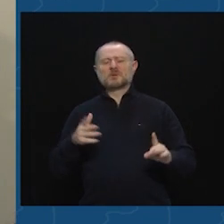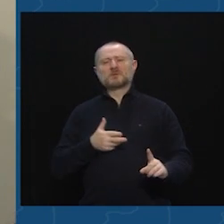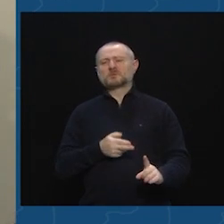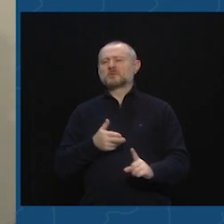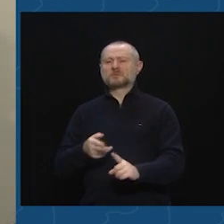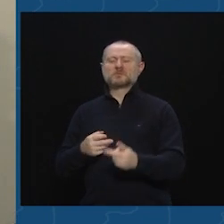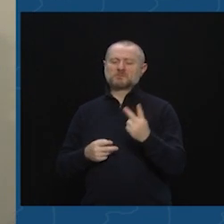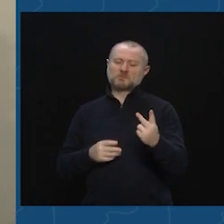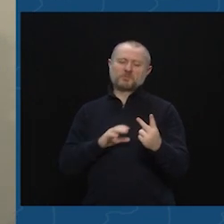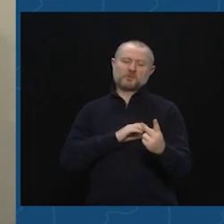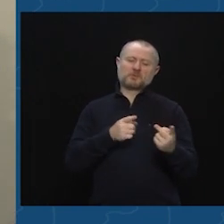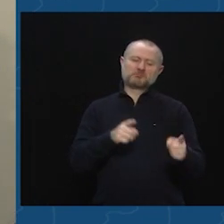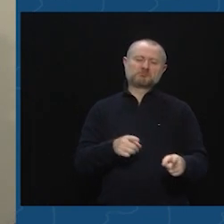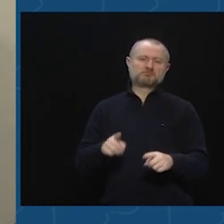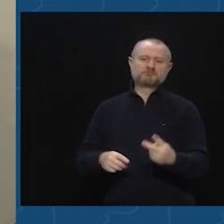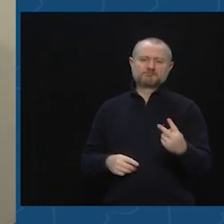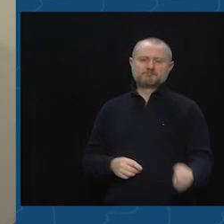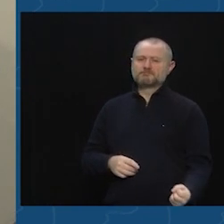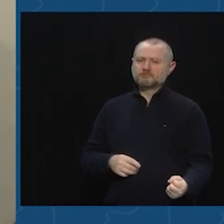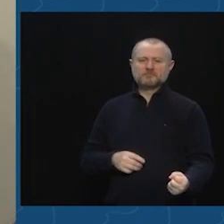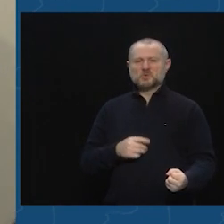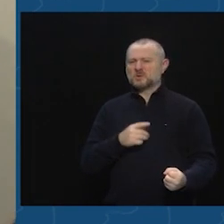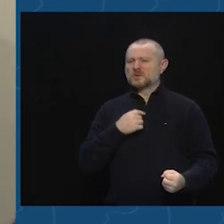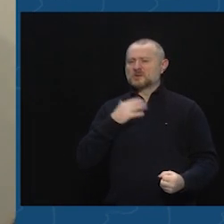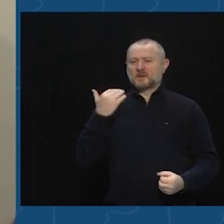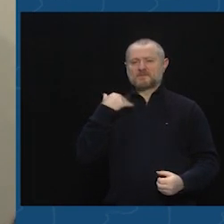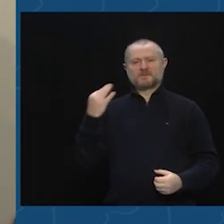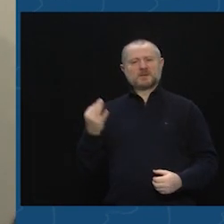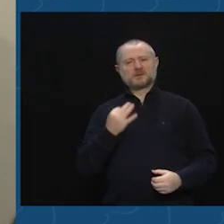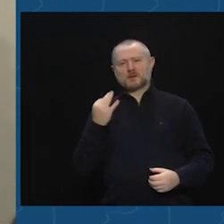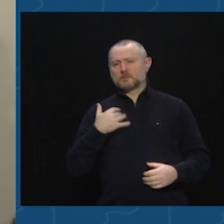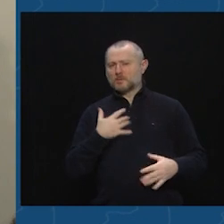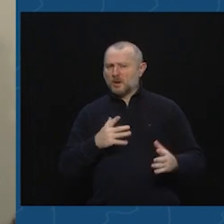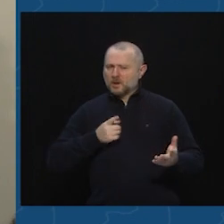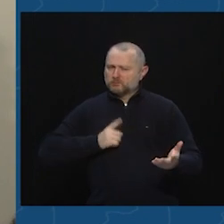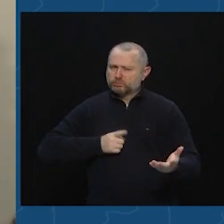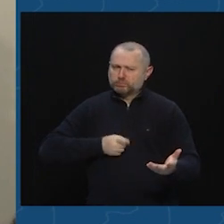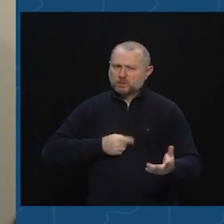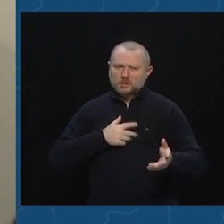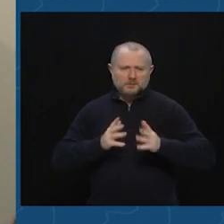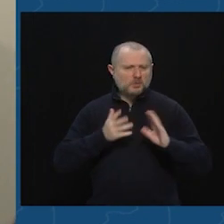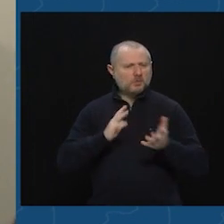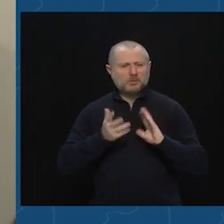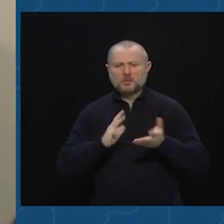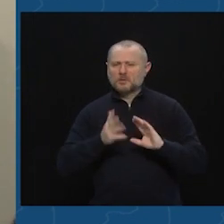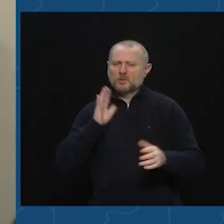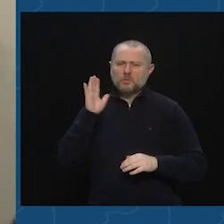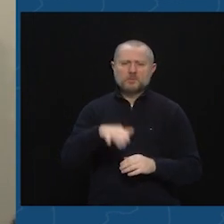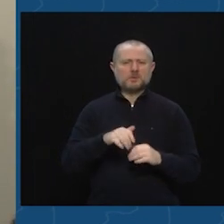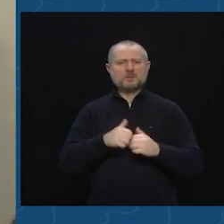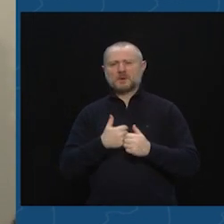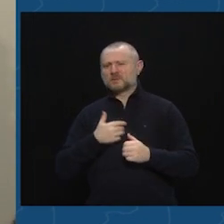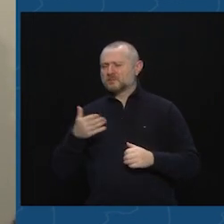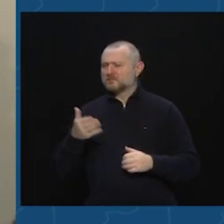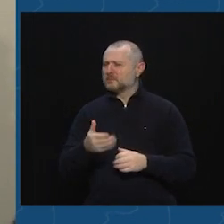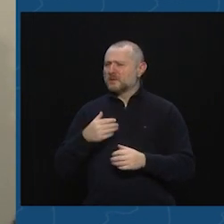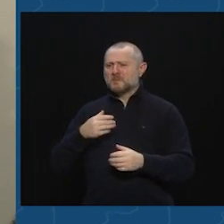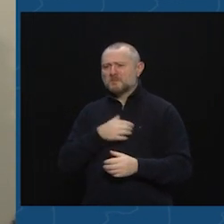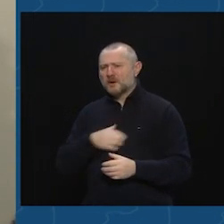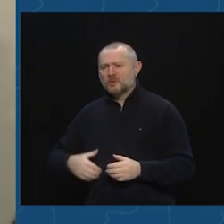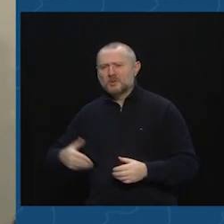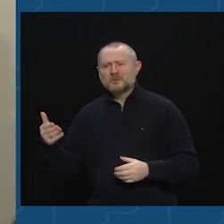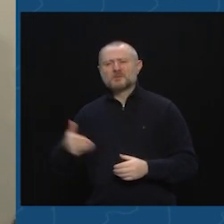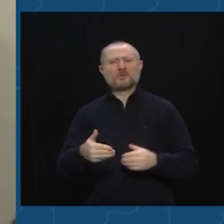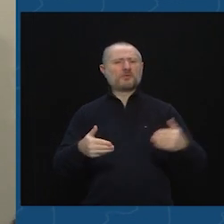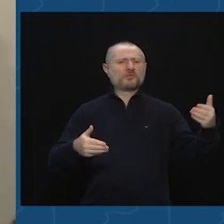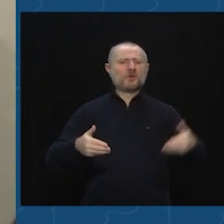communication nonstop last Friday night. You were there with the mayor of New York, and just thank you for your calm presence, Lieutenant Governor, and the guidance you